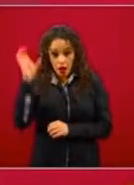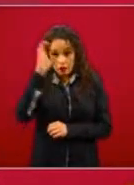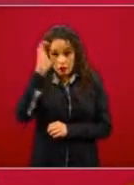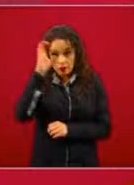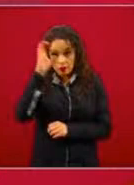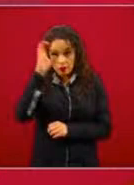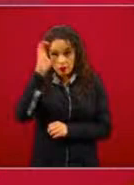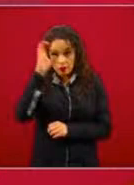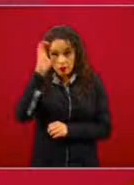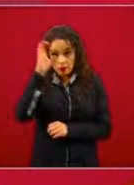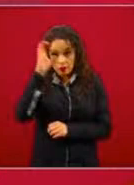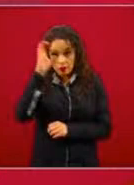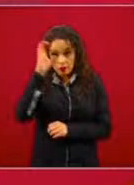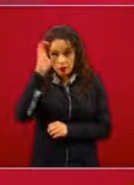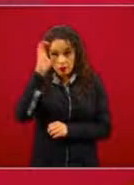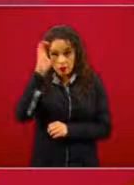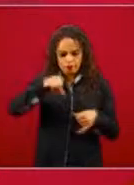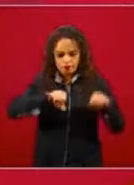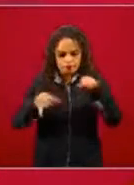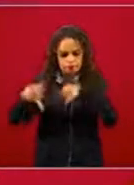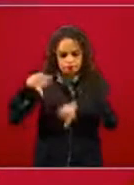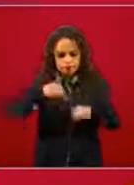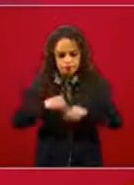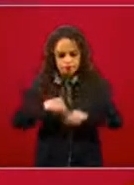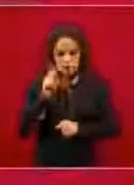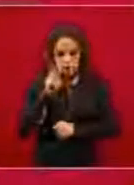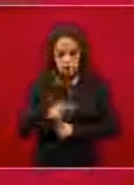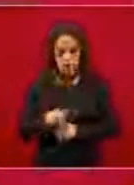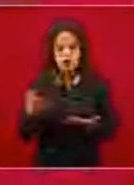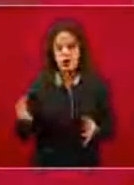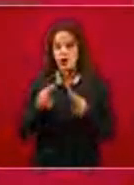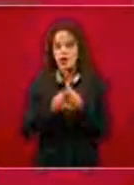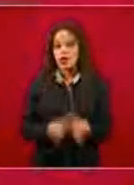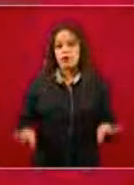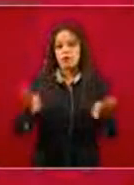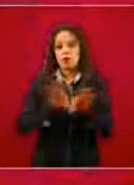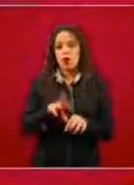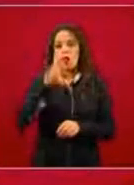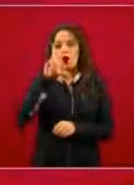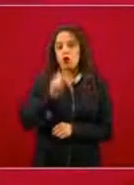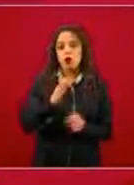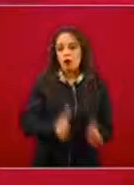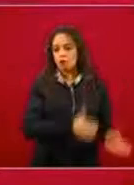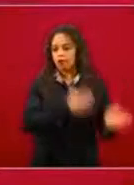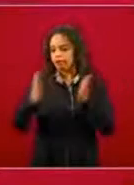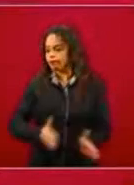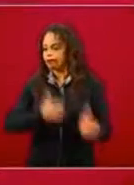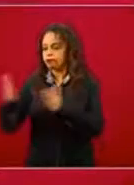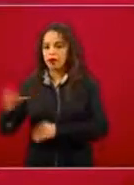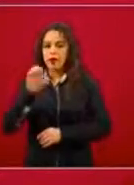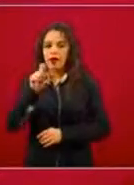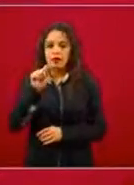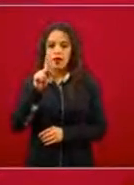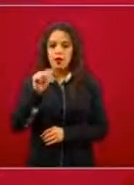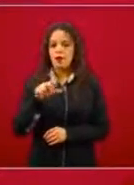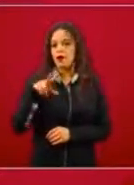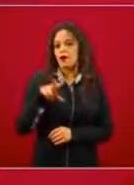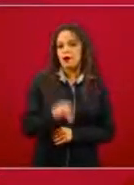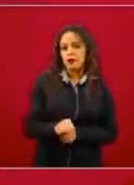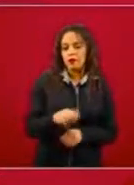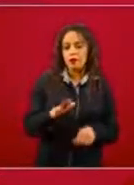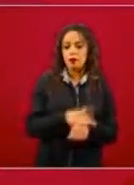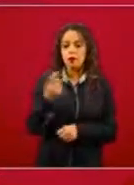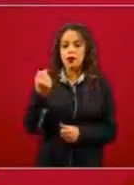it, the scientific appreciation on its chemical component, it's important to look